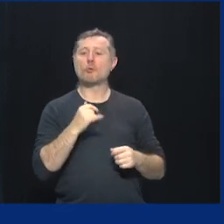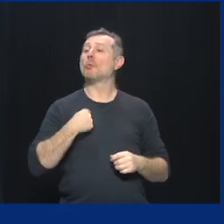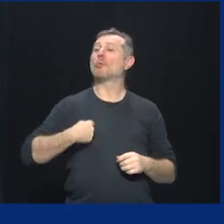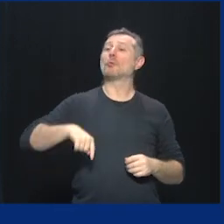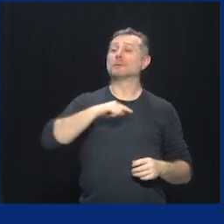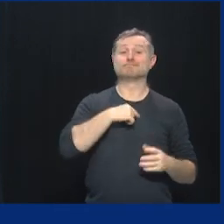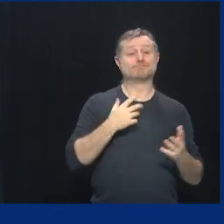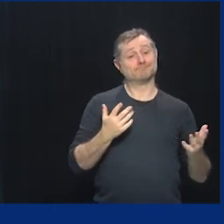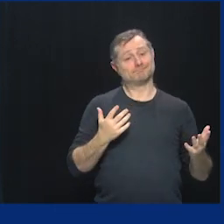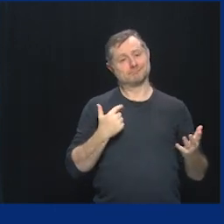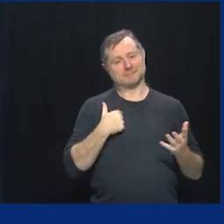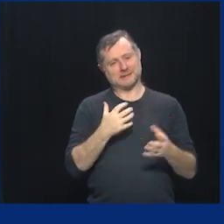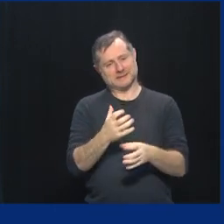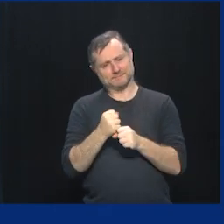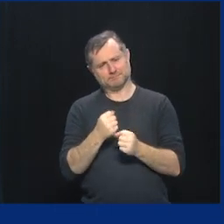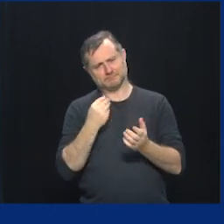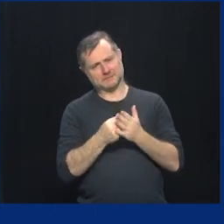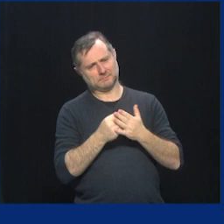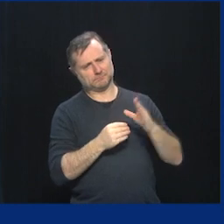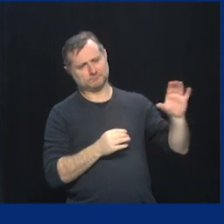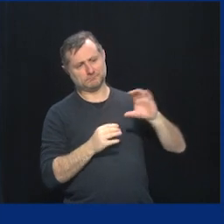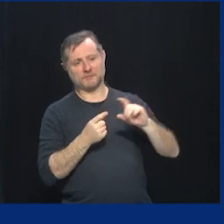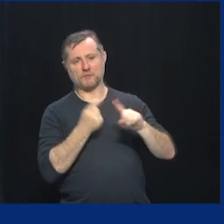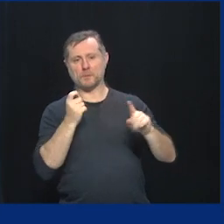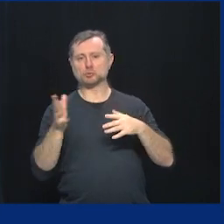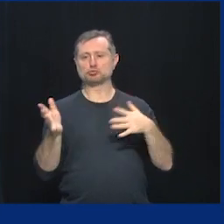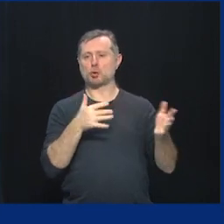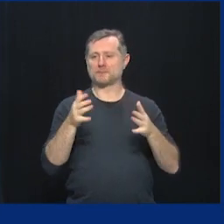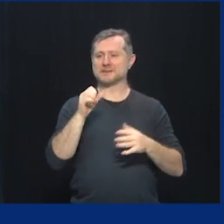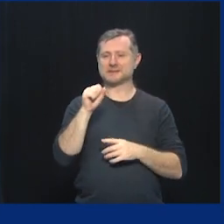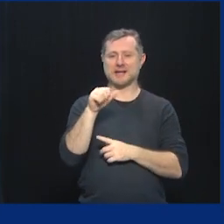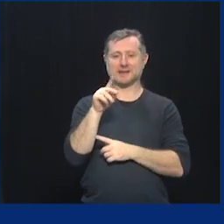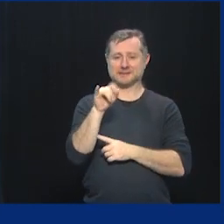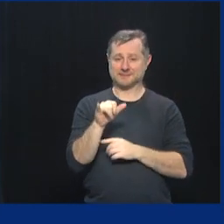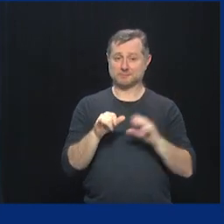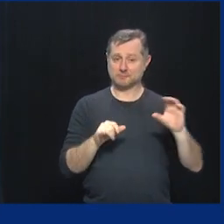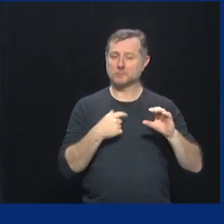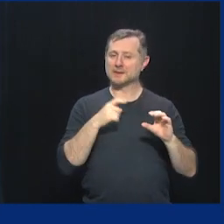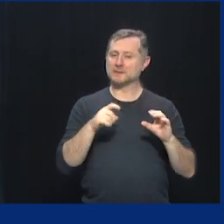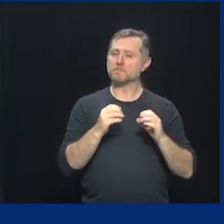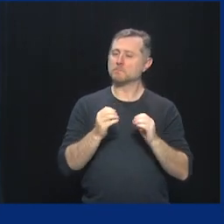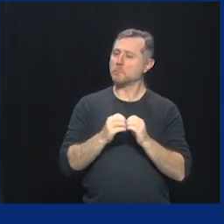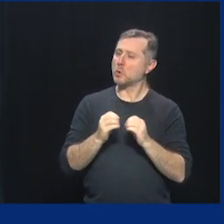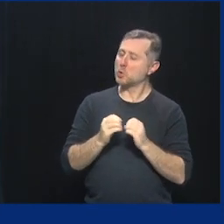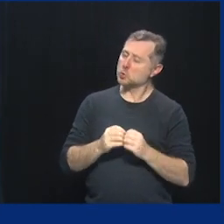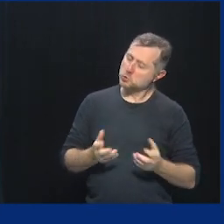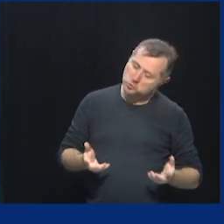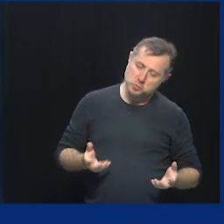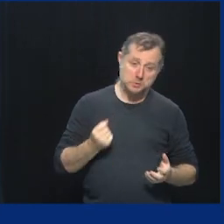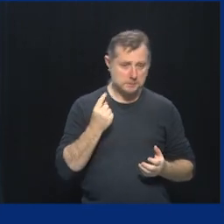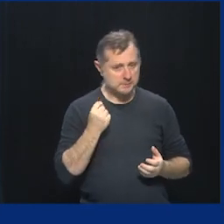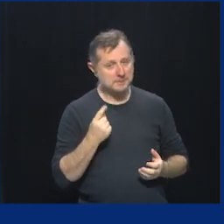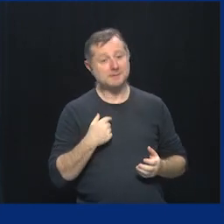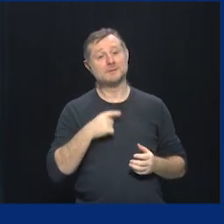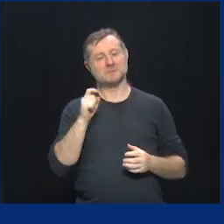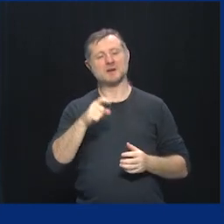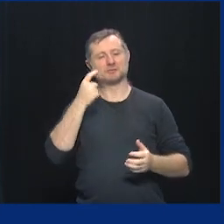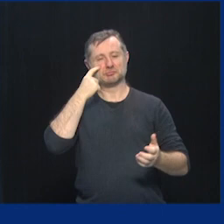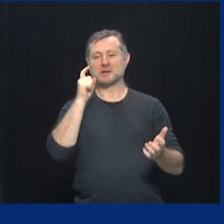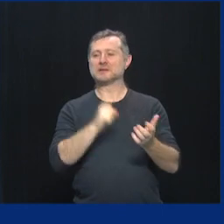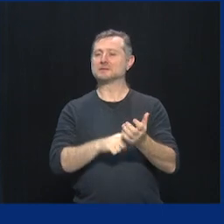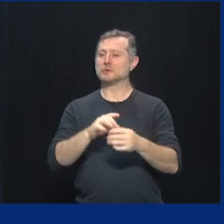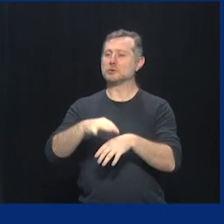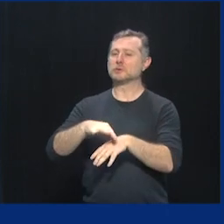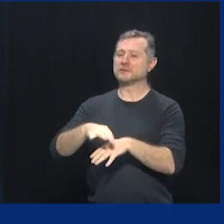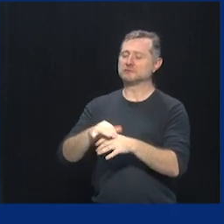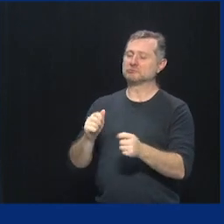much more of it. And these bills do that. Woe is us if we don't recognize these changes are due to climate